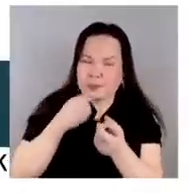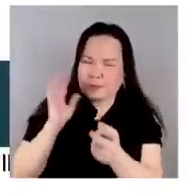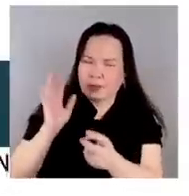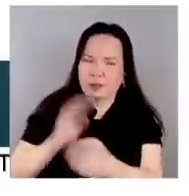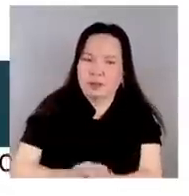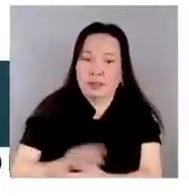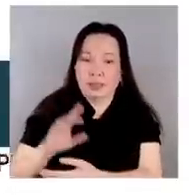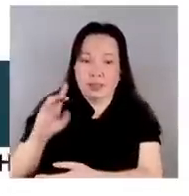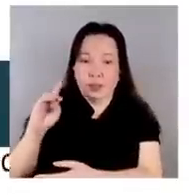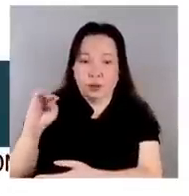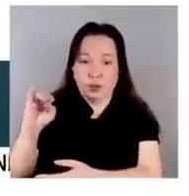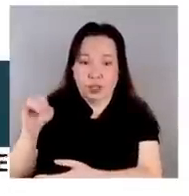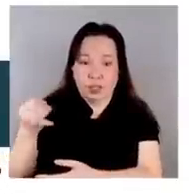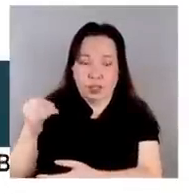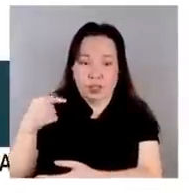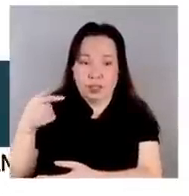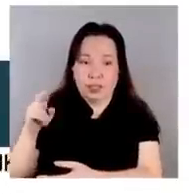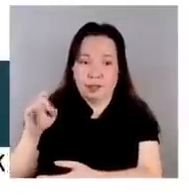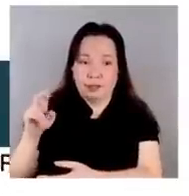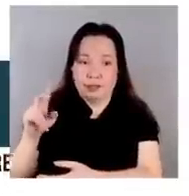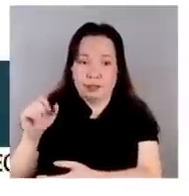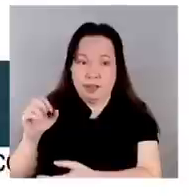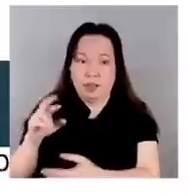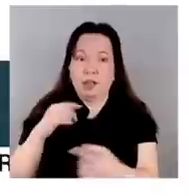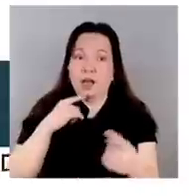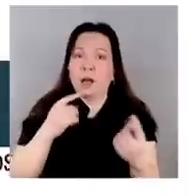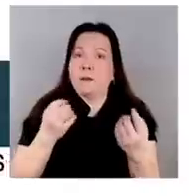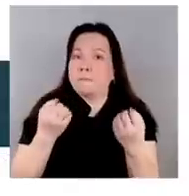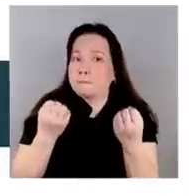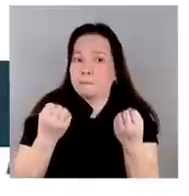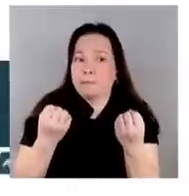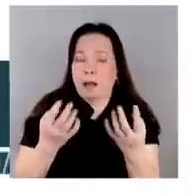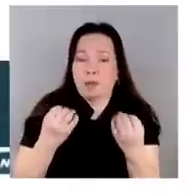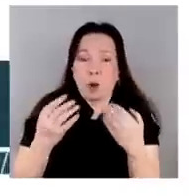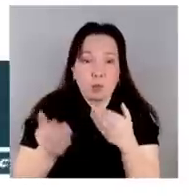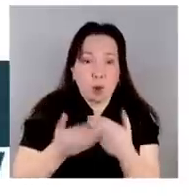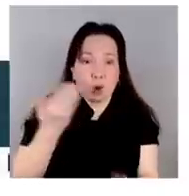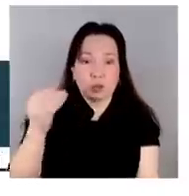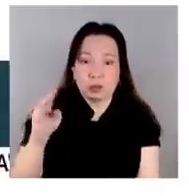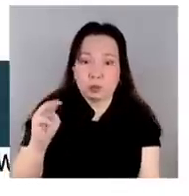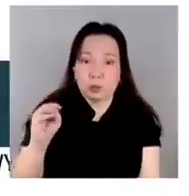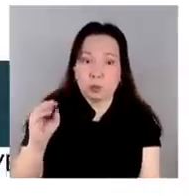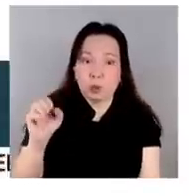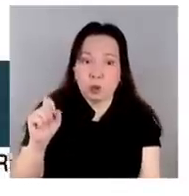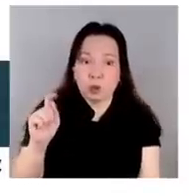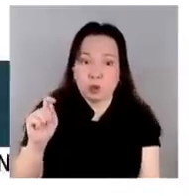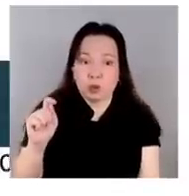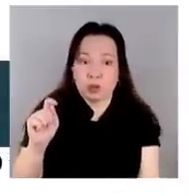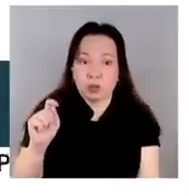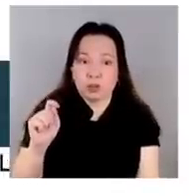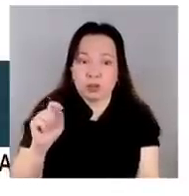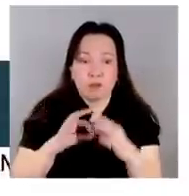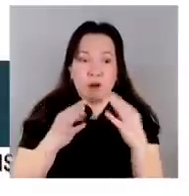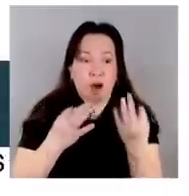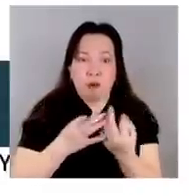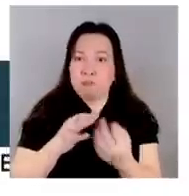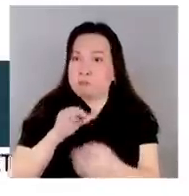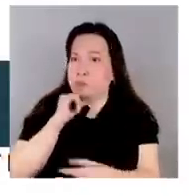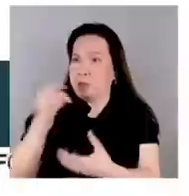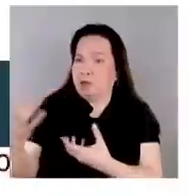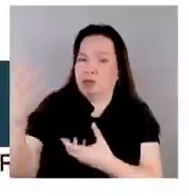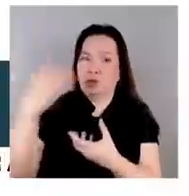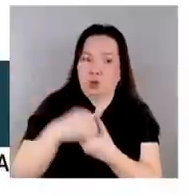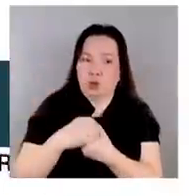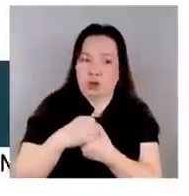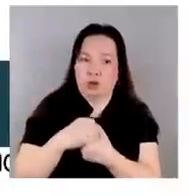that most of these victims' families do not participate